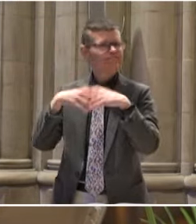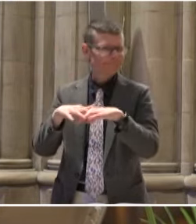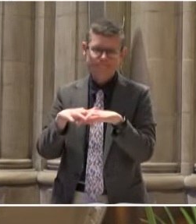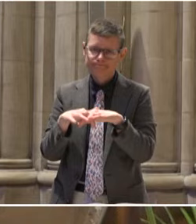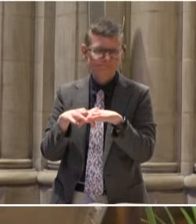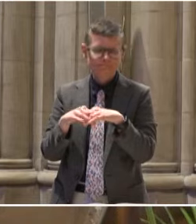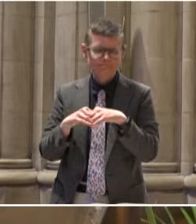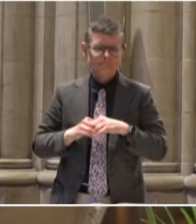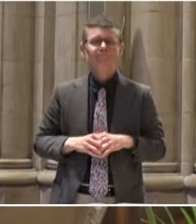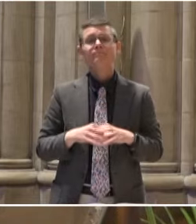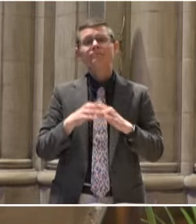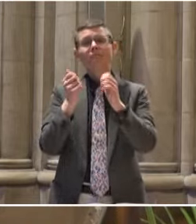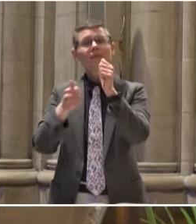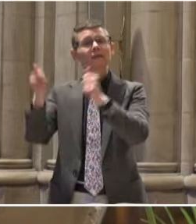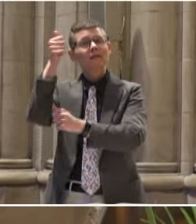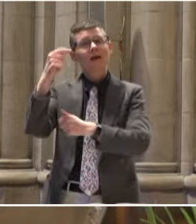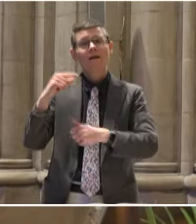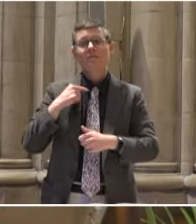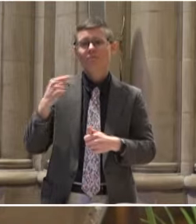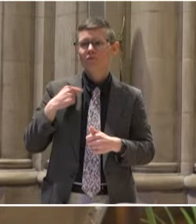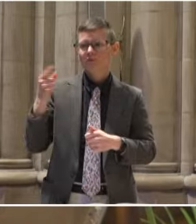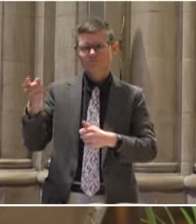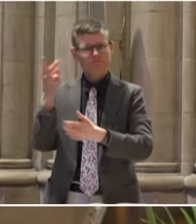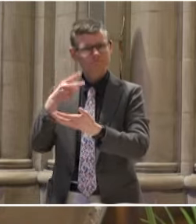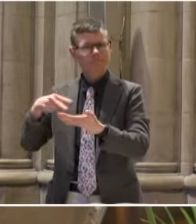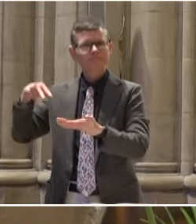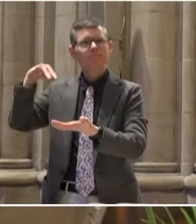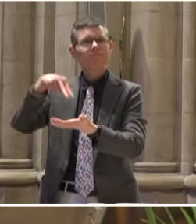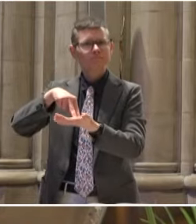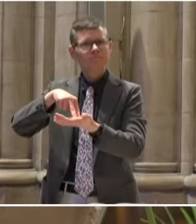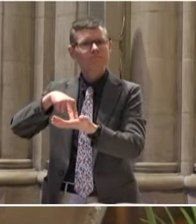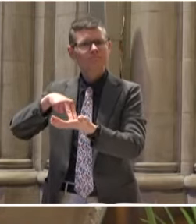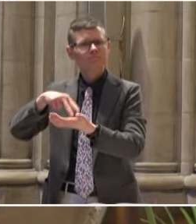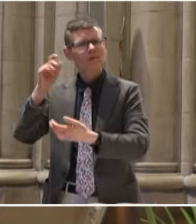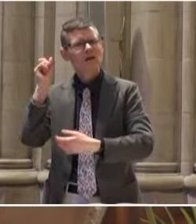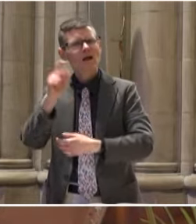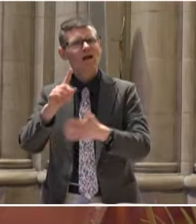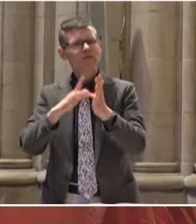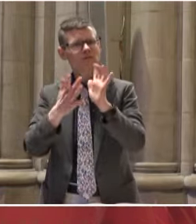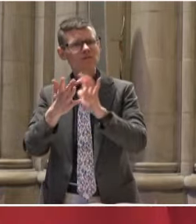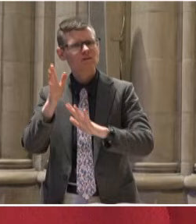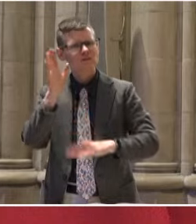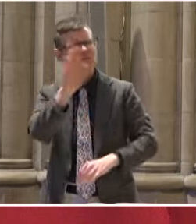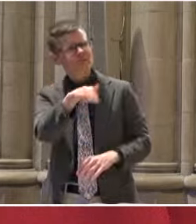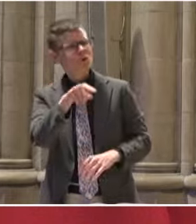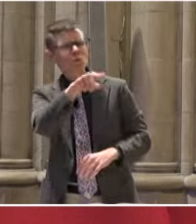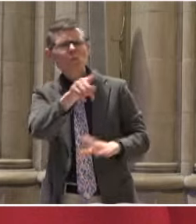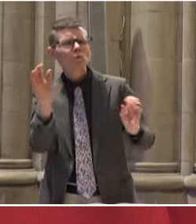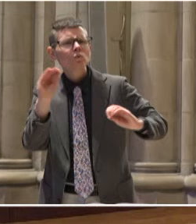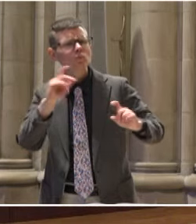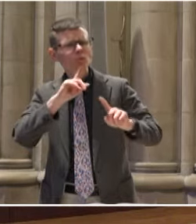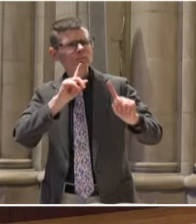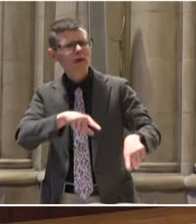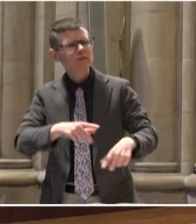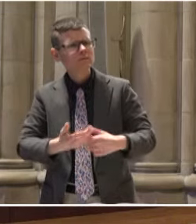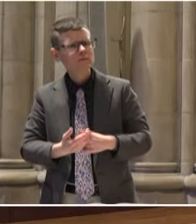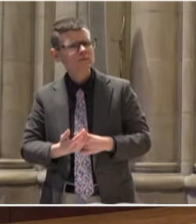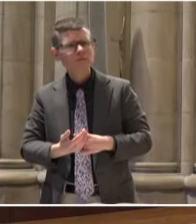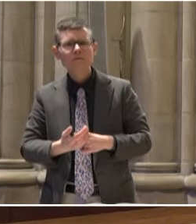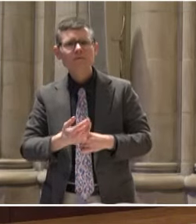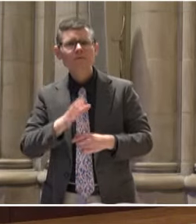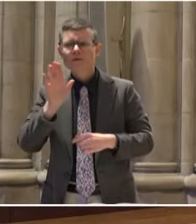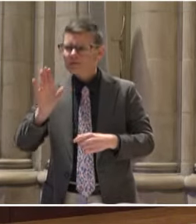Then the high priest stood up before them and asked Jesus, "Have you no answer? What is